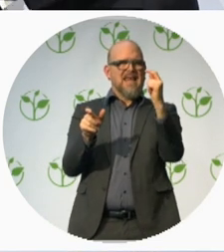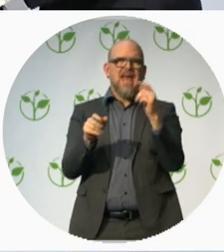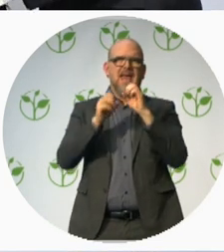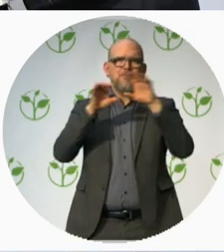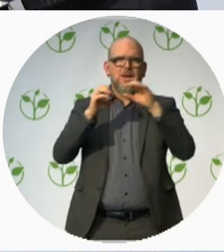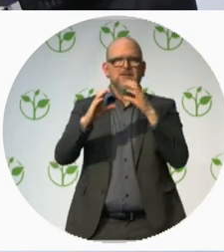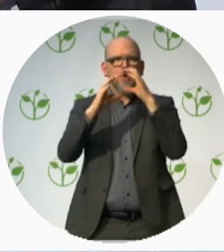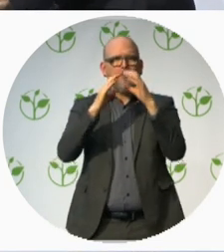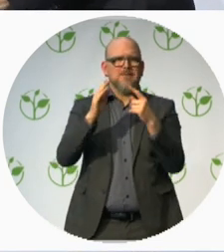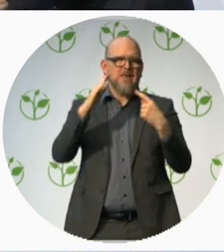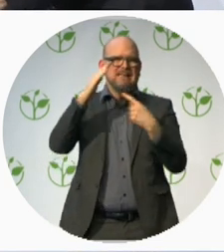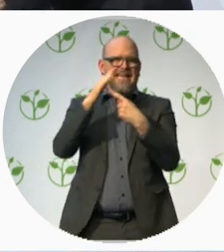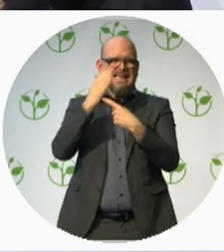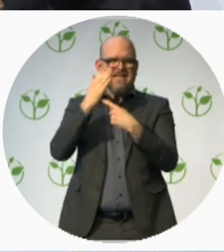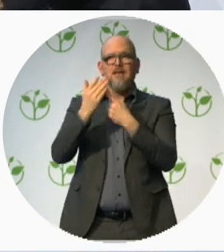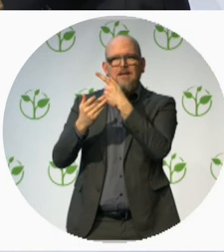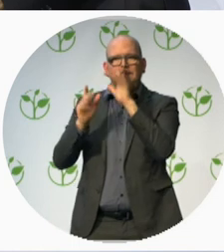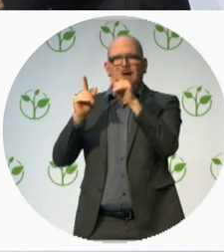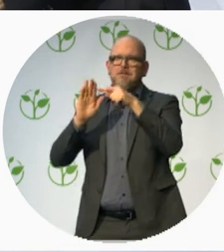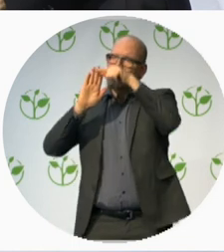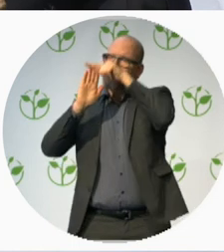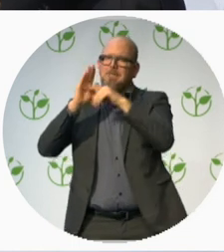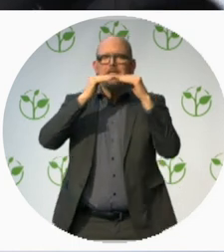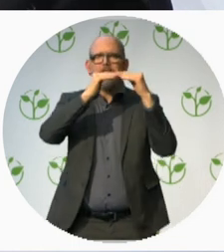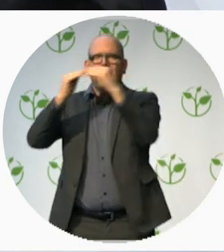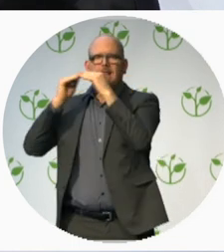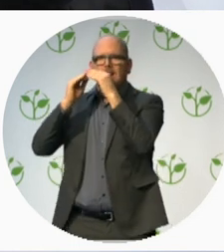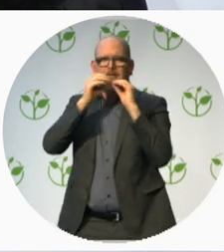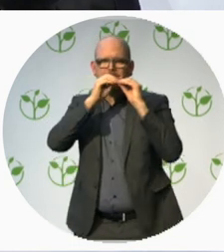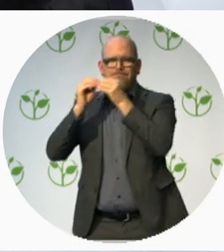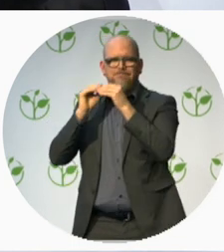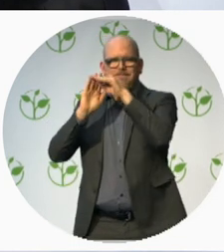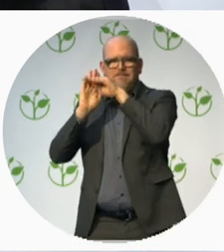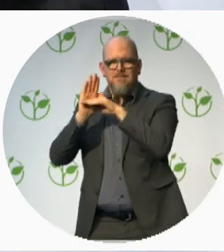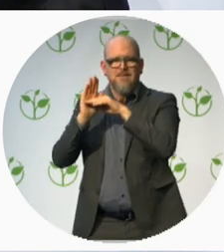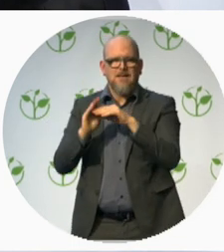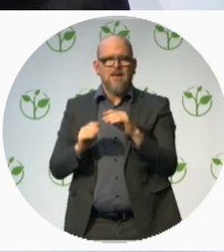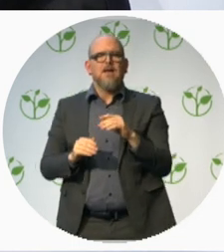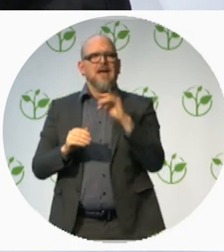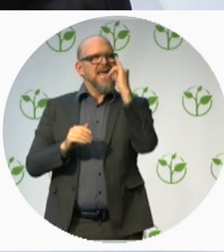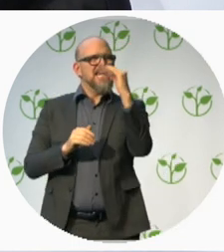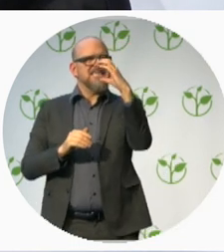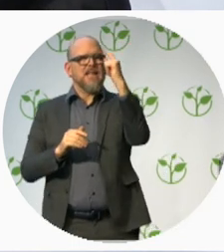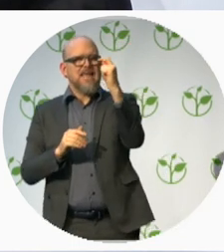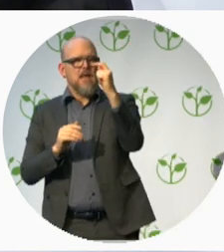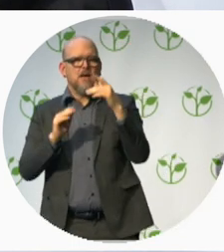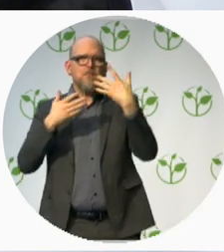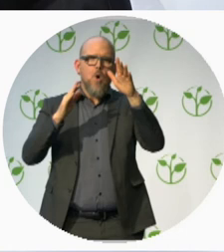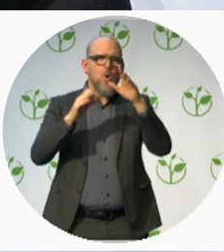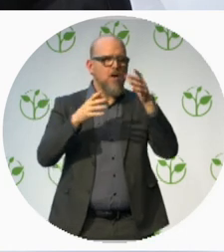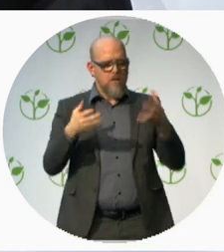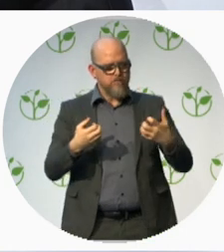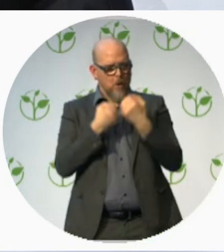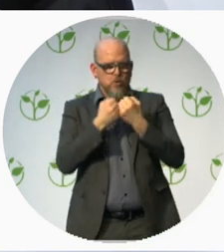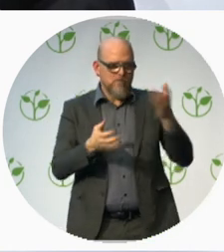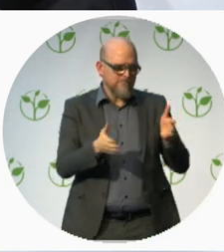a framework for developing a wide range of applications that make ICT products and services more accessible for people with disabilities in both